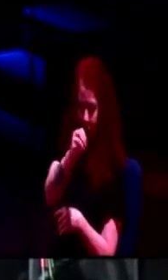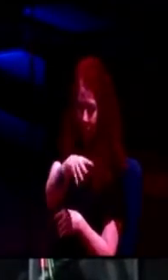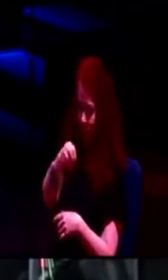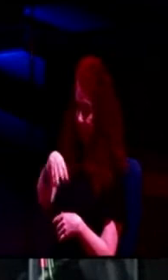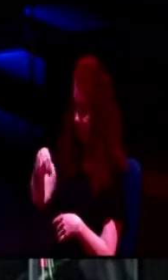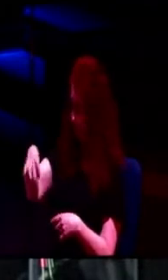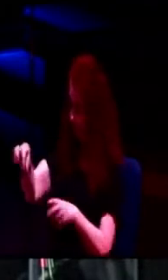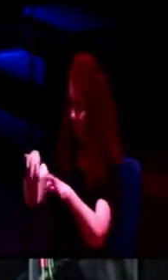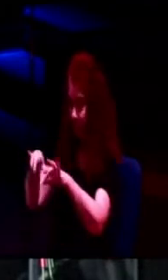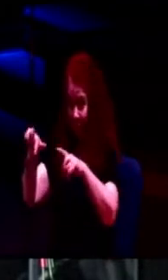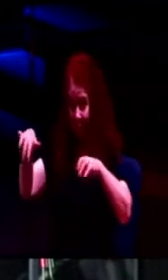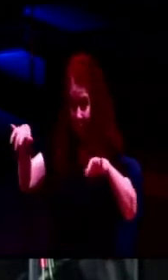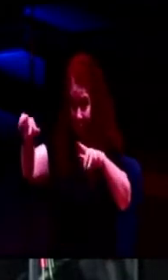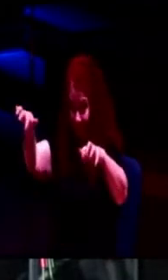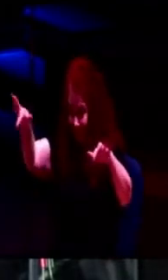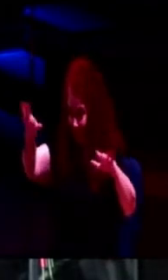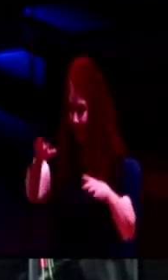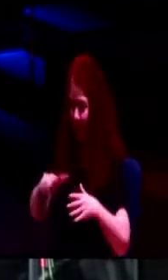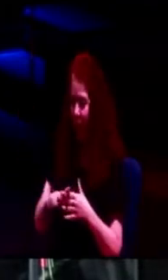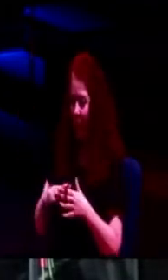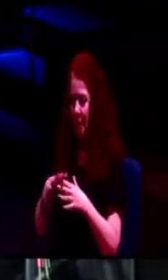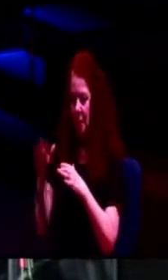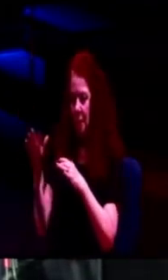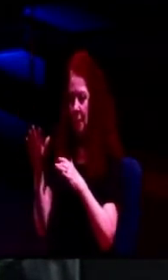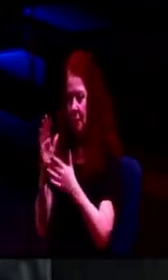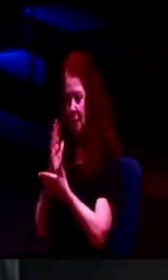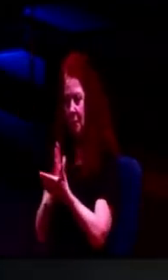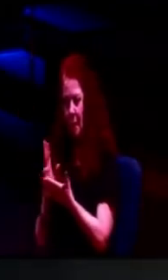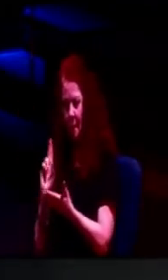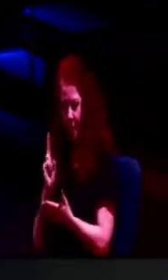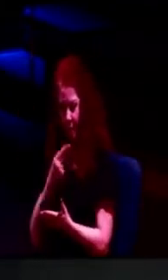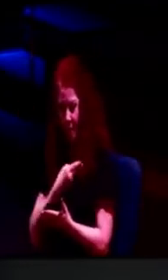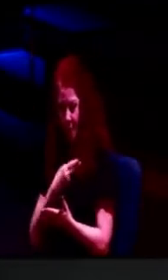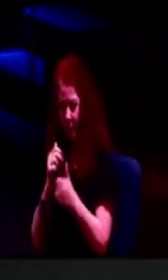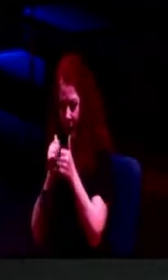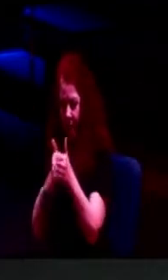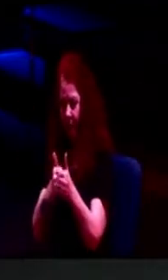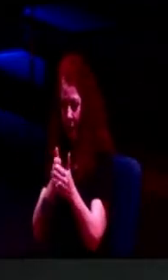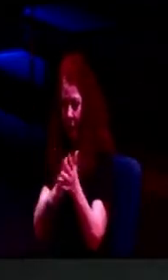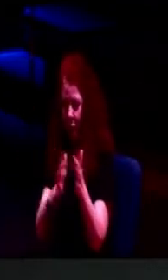that are wheat. In the field. Some of us who are going to be followers of Jesus Christ, and